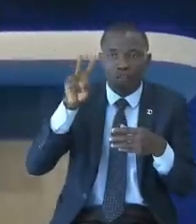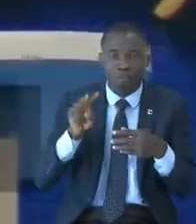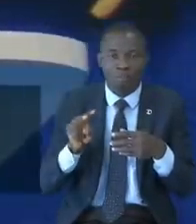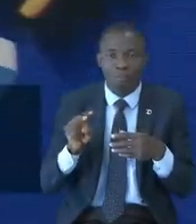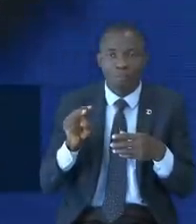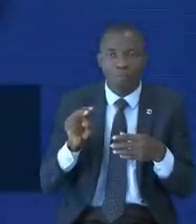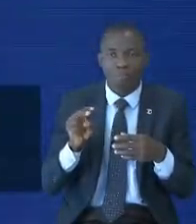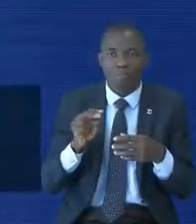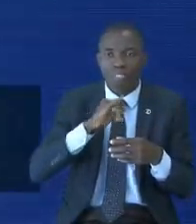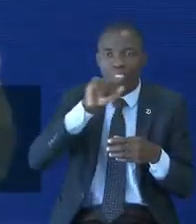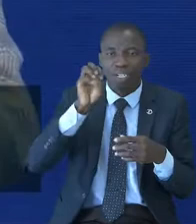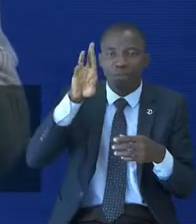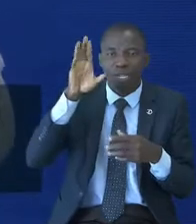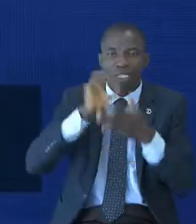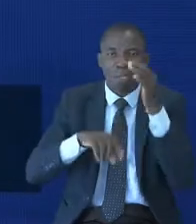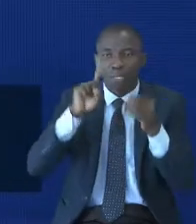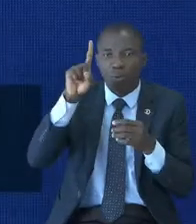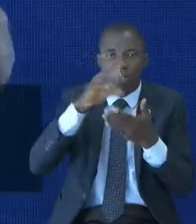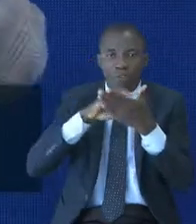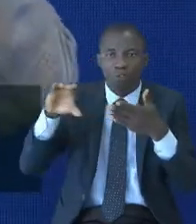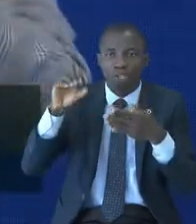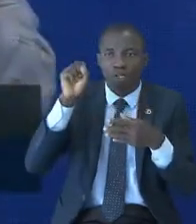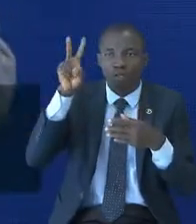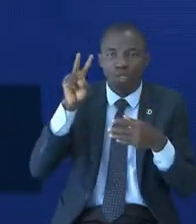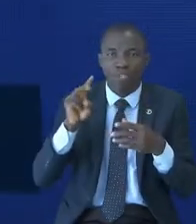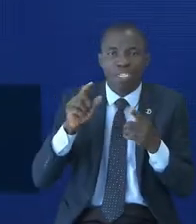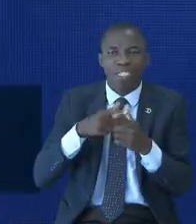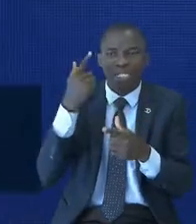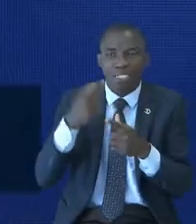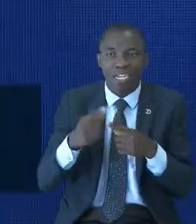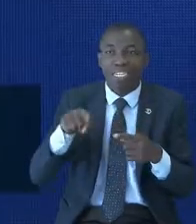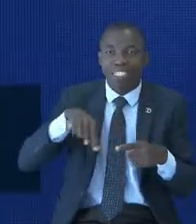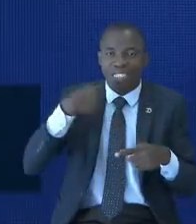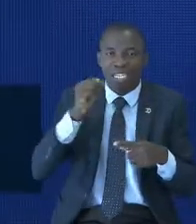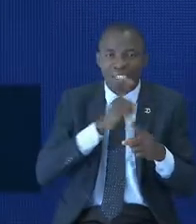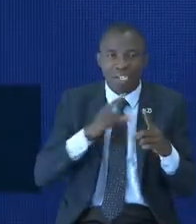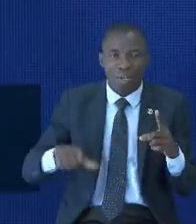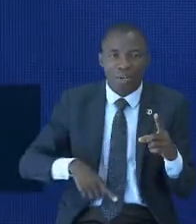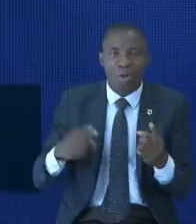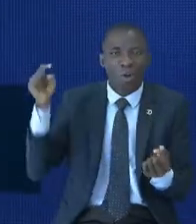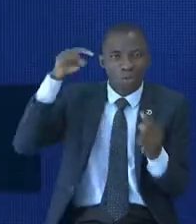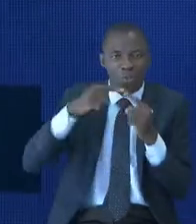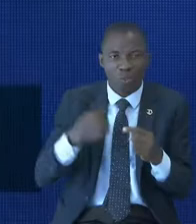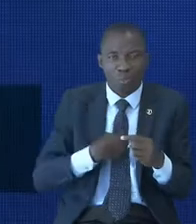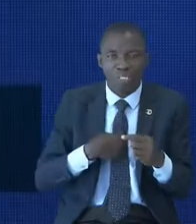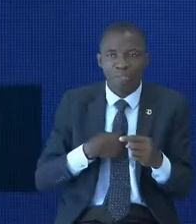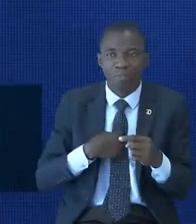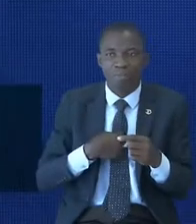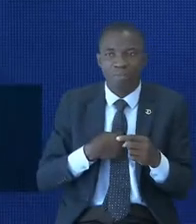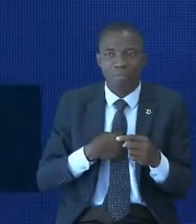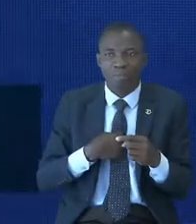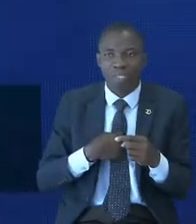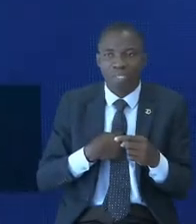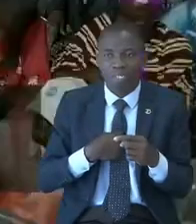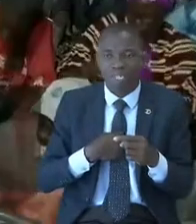Jeremiah chapter 1, verse 12, then said the Lord unto me,